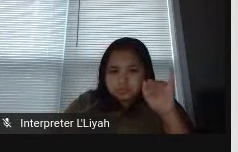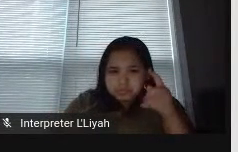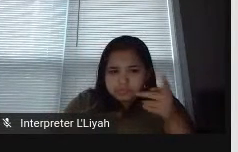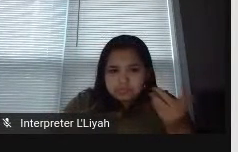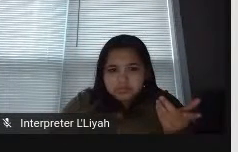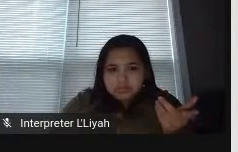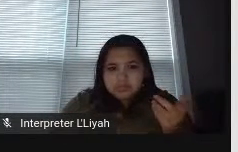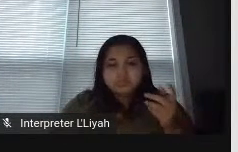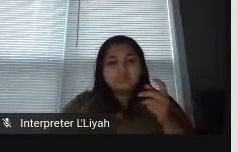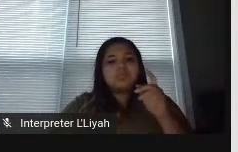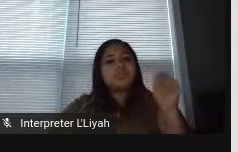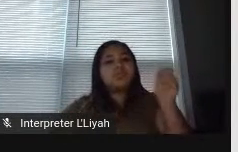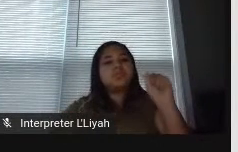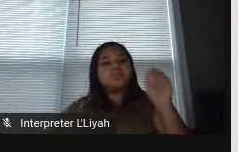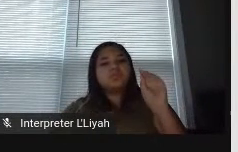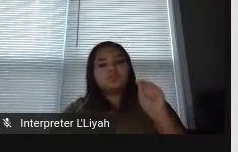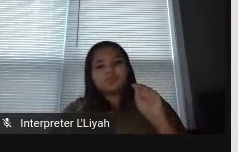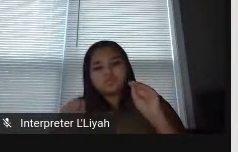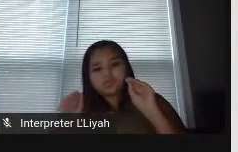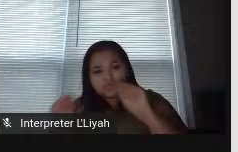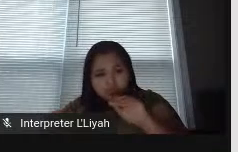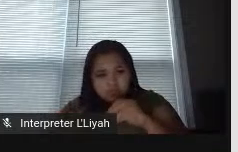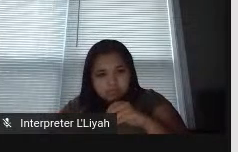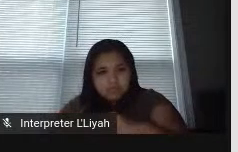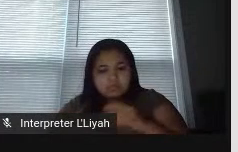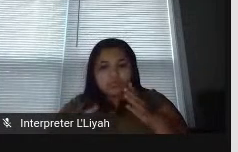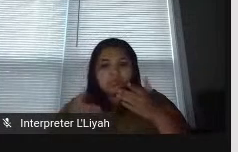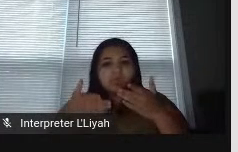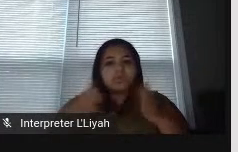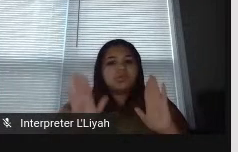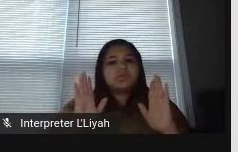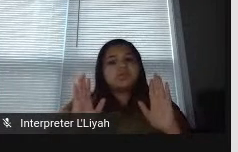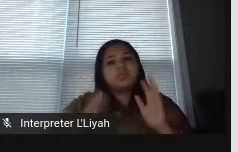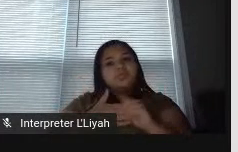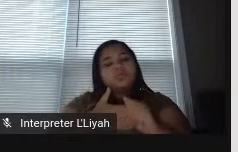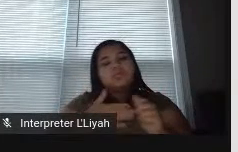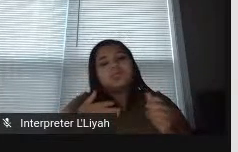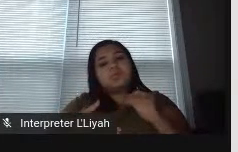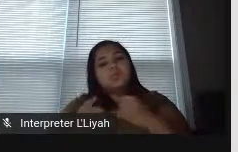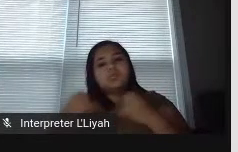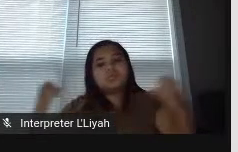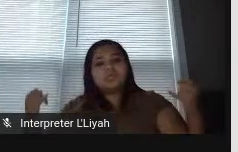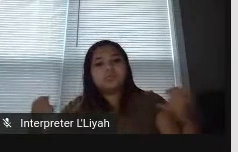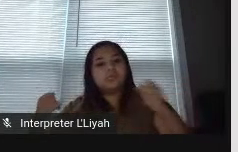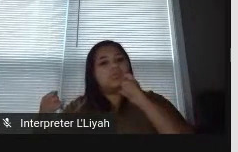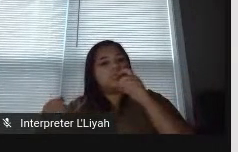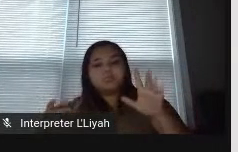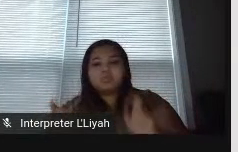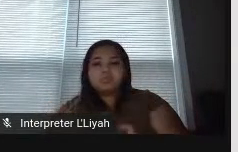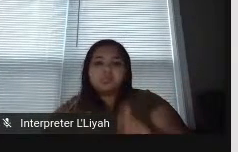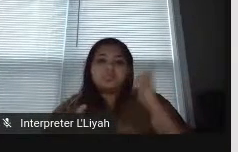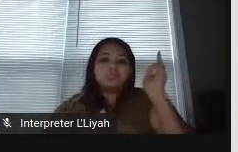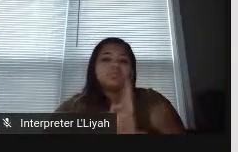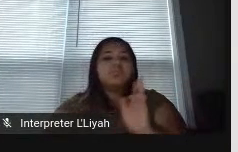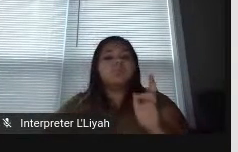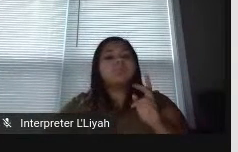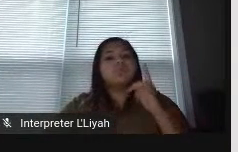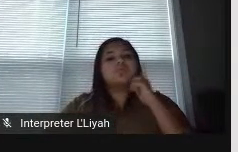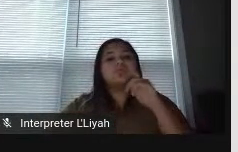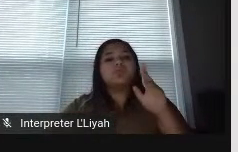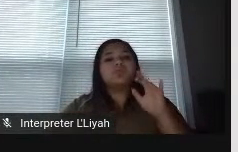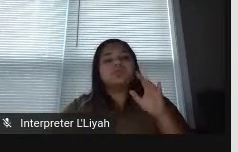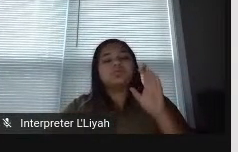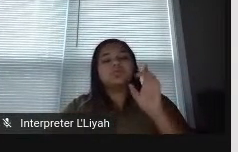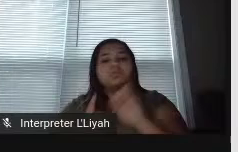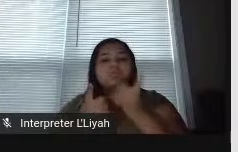then where does your child fit in those guidelines? And if you don't approve of the district testing, you